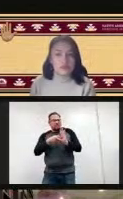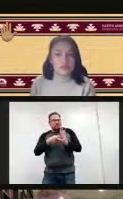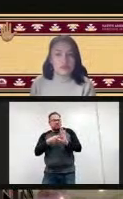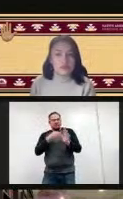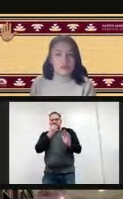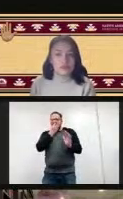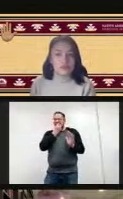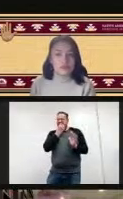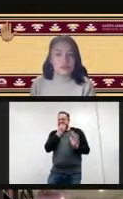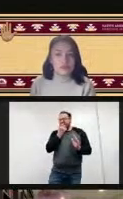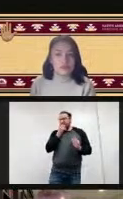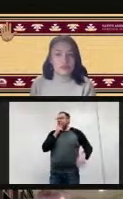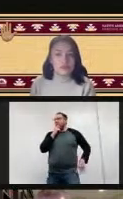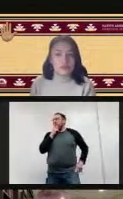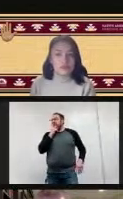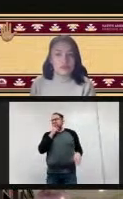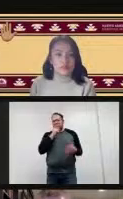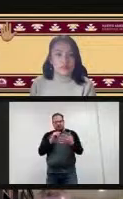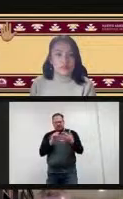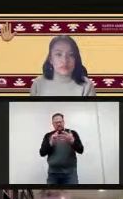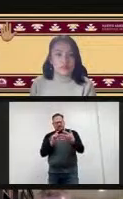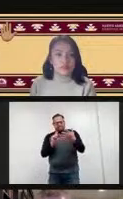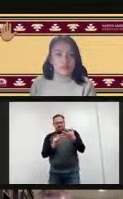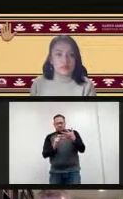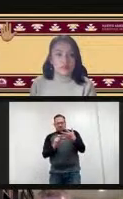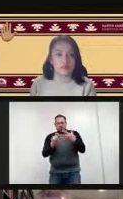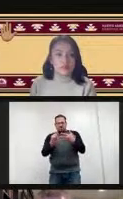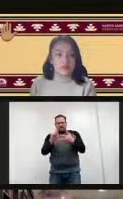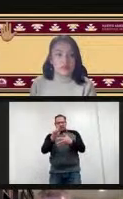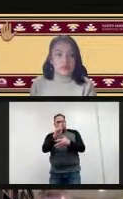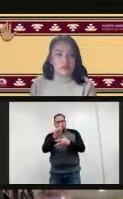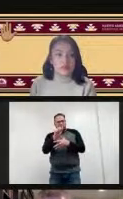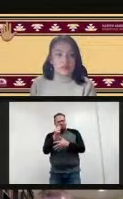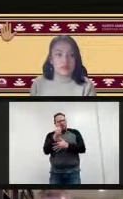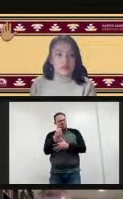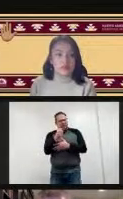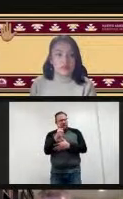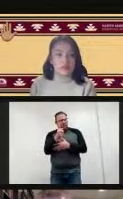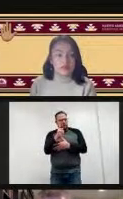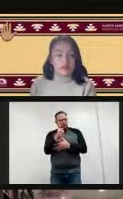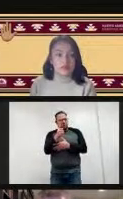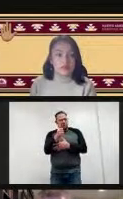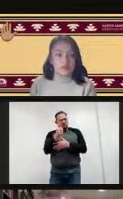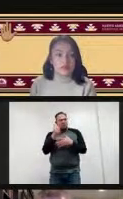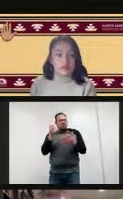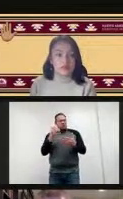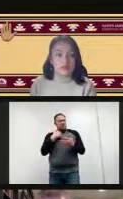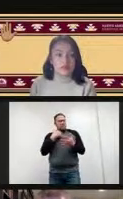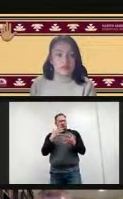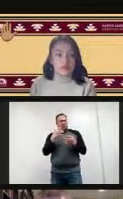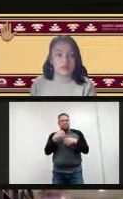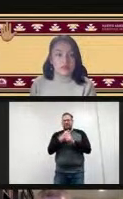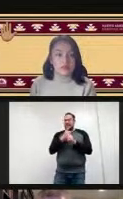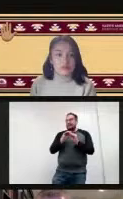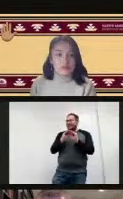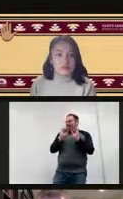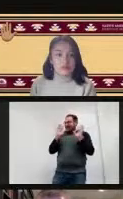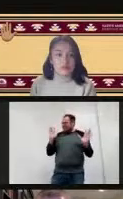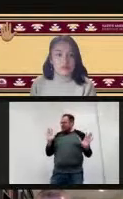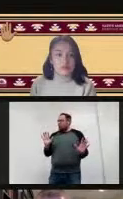Moving that bullet up would be okay. What I want to make